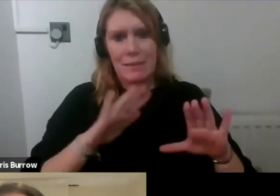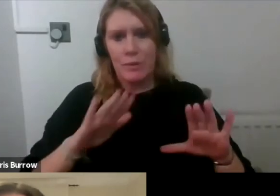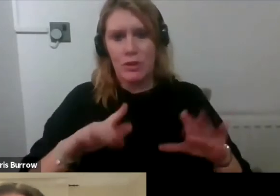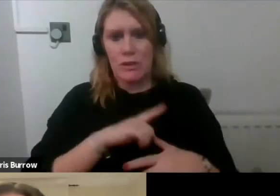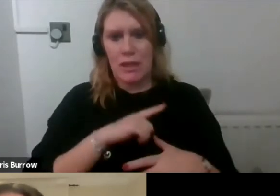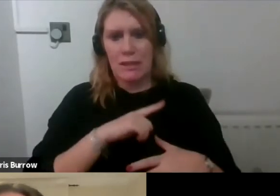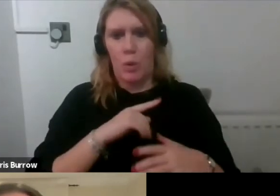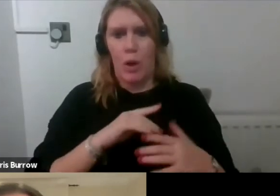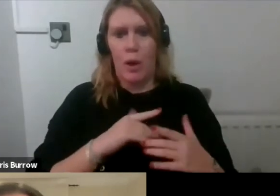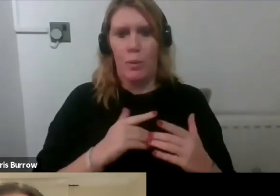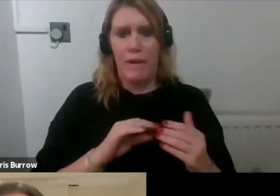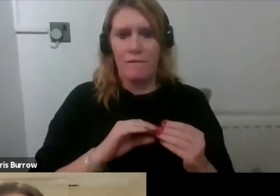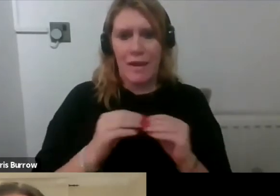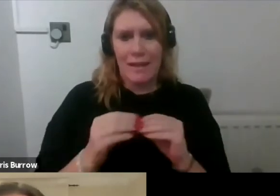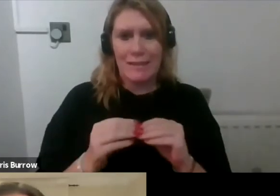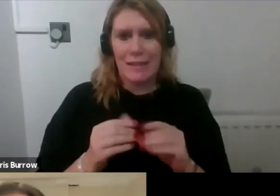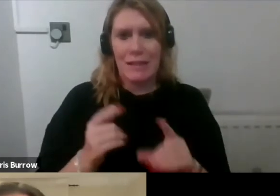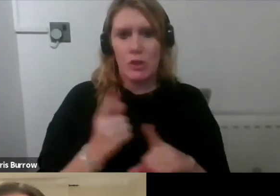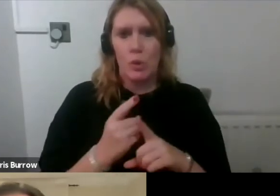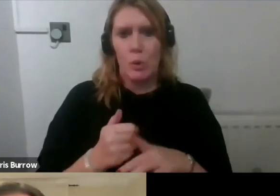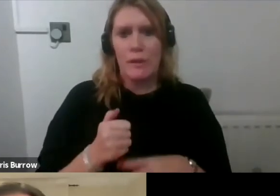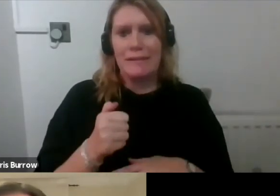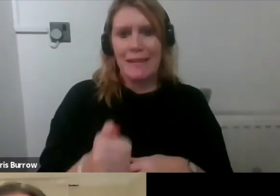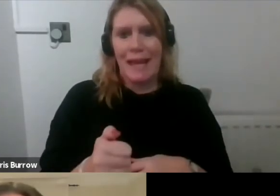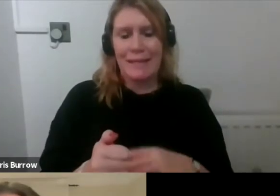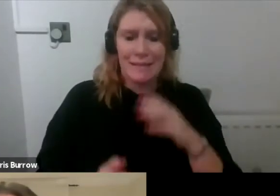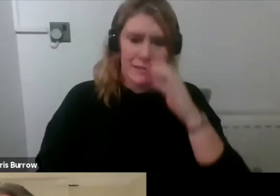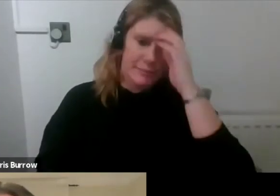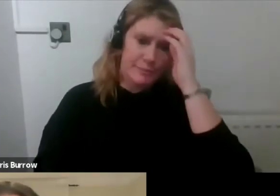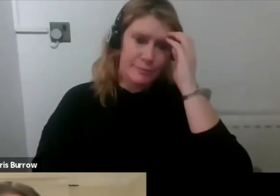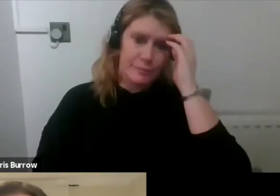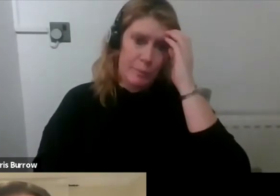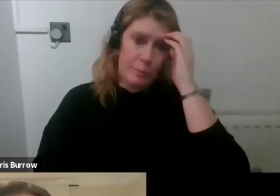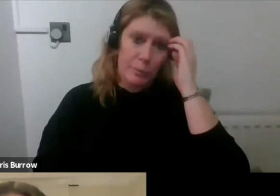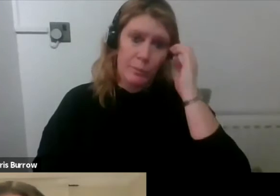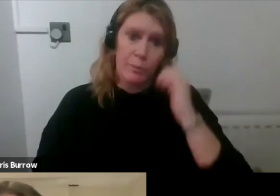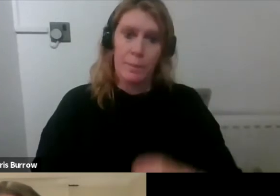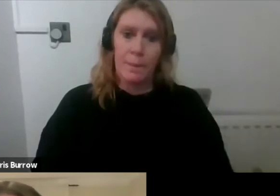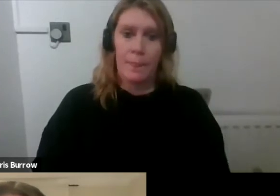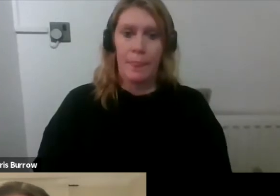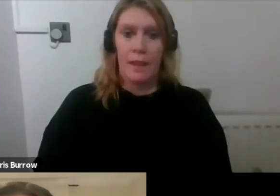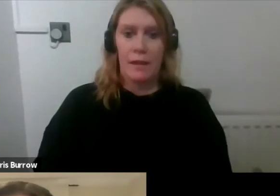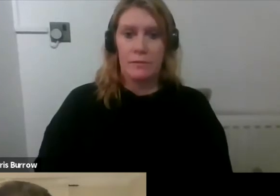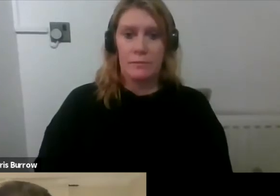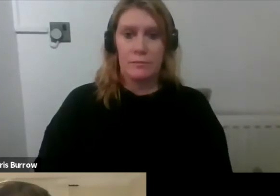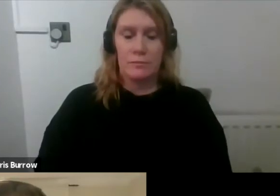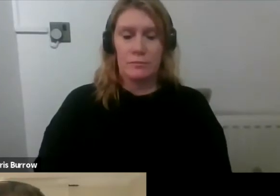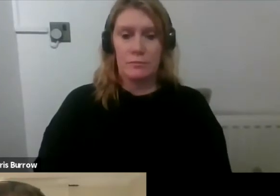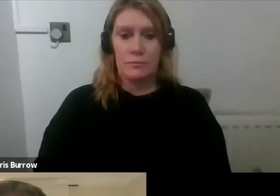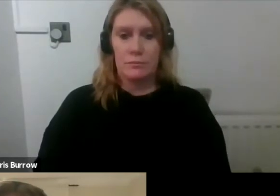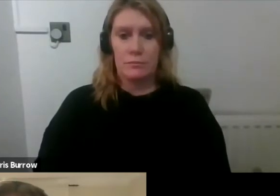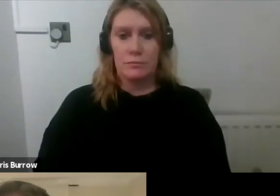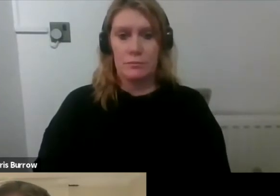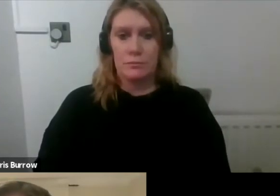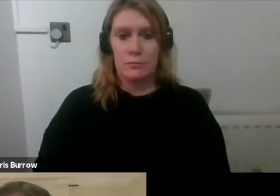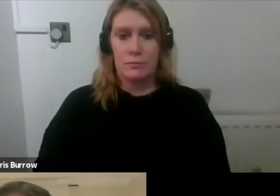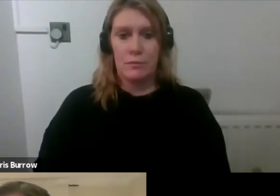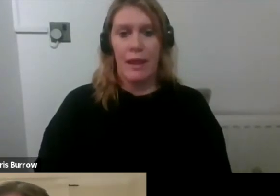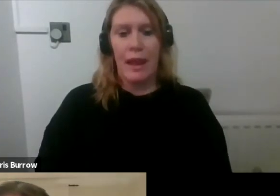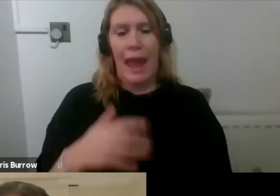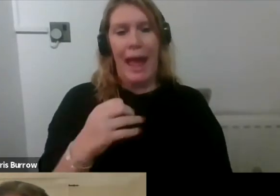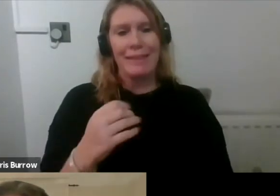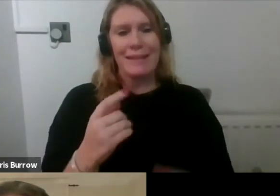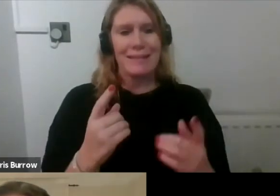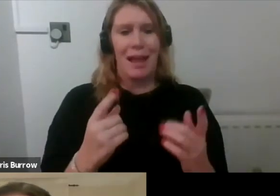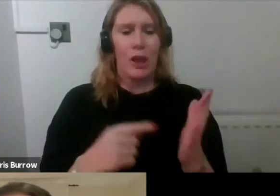thing, purportedly produced by Texas Instruments, who used to make the Speak and Spell, and I had this little toy thing, when I can't